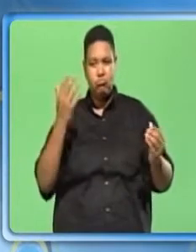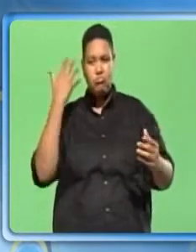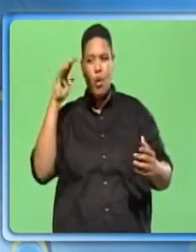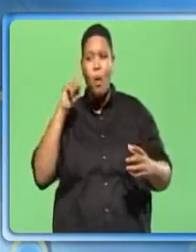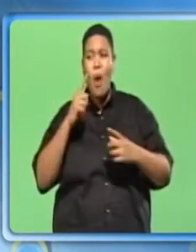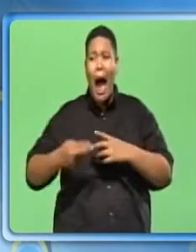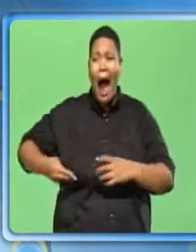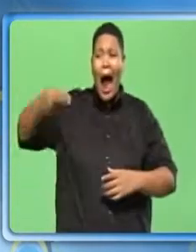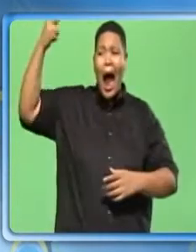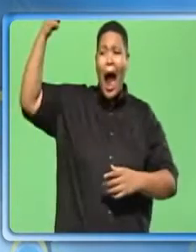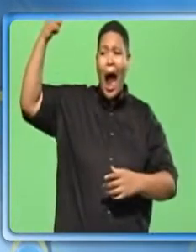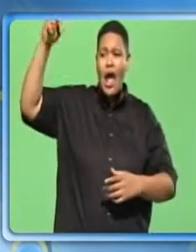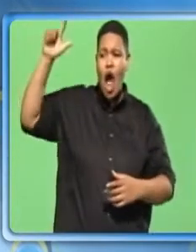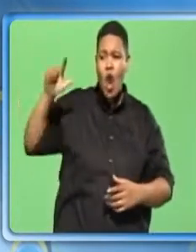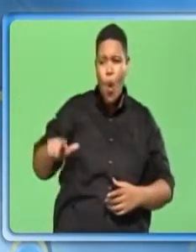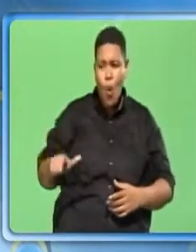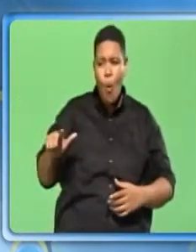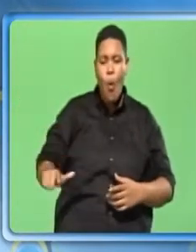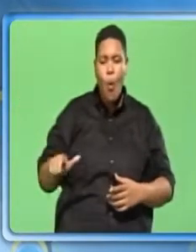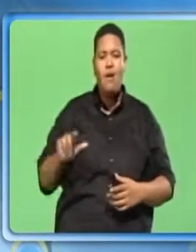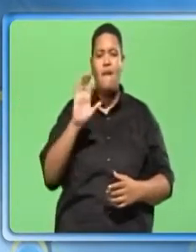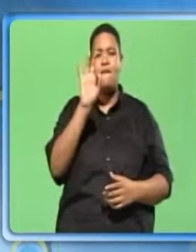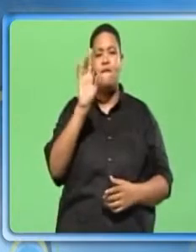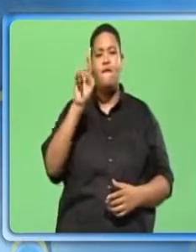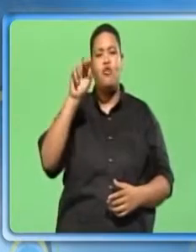low frequency sounds.